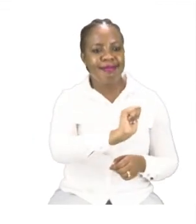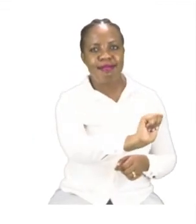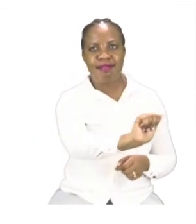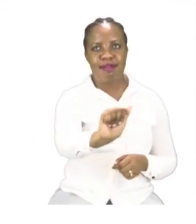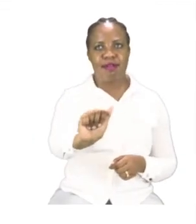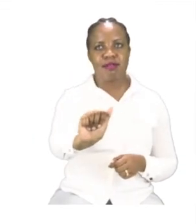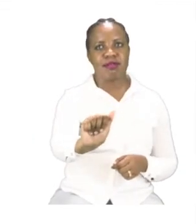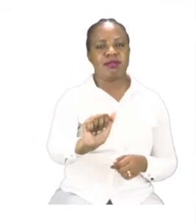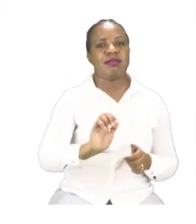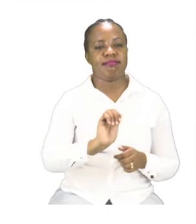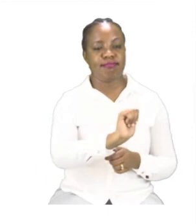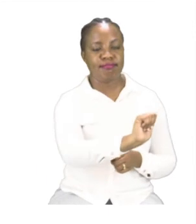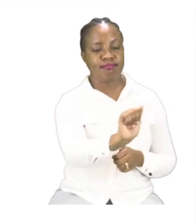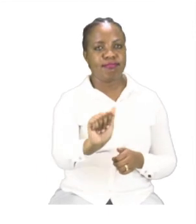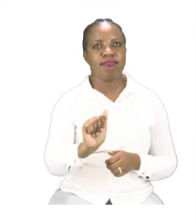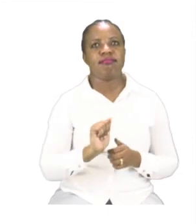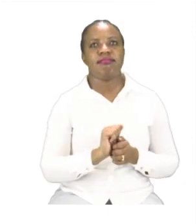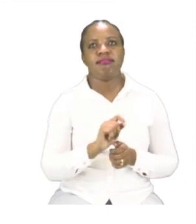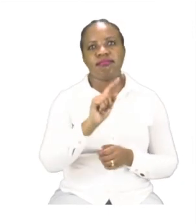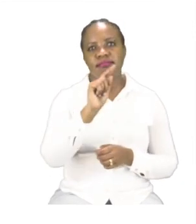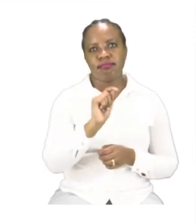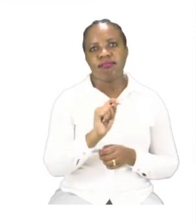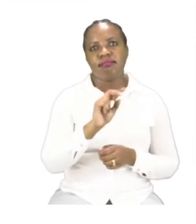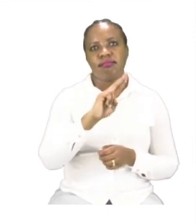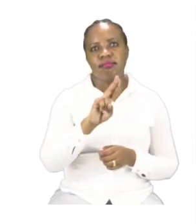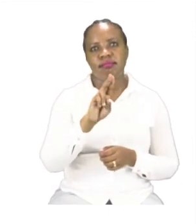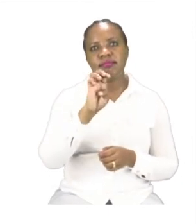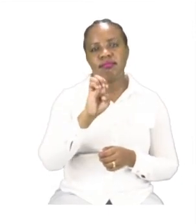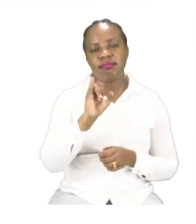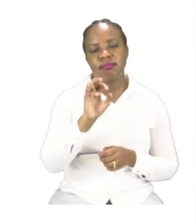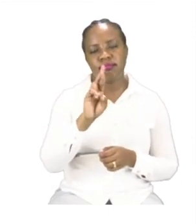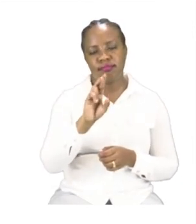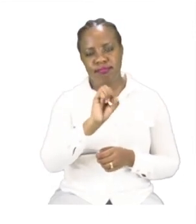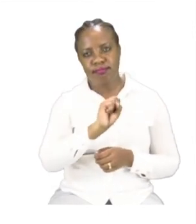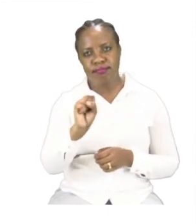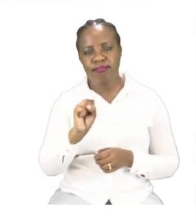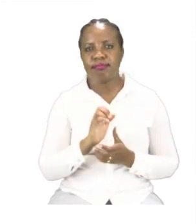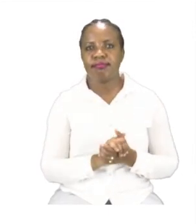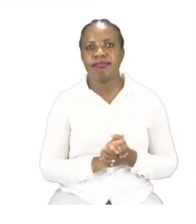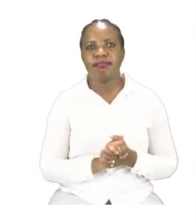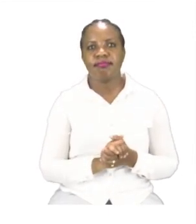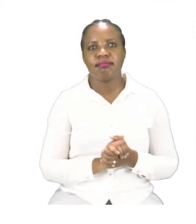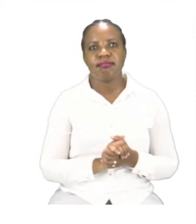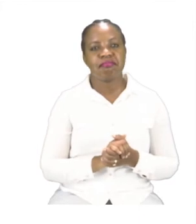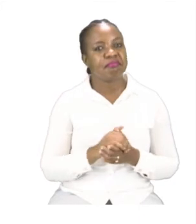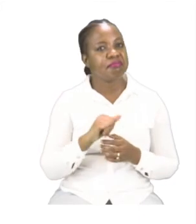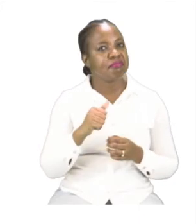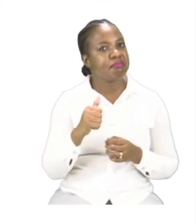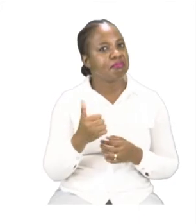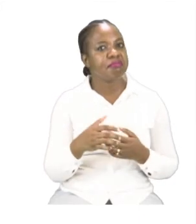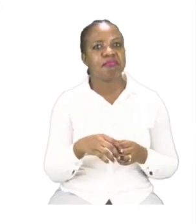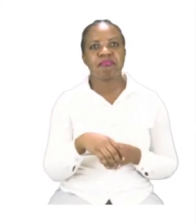word theirs. Well done. The rest of them, boys and girls, I want